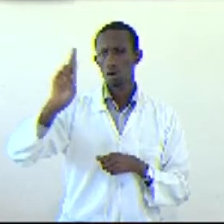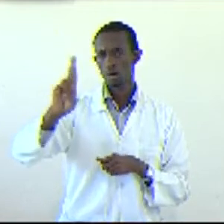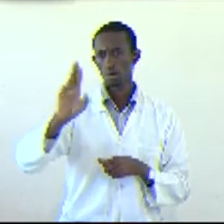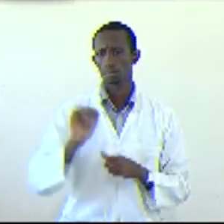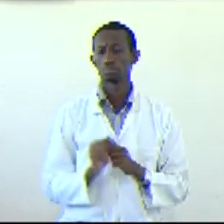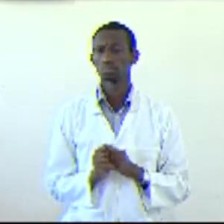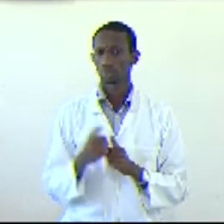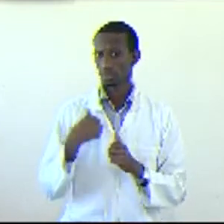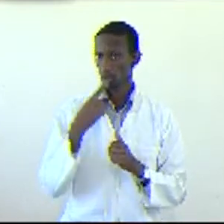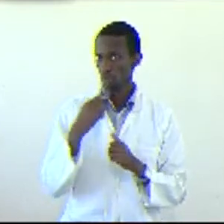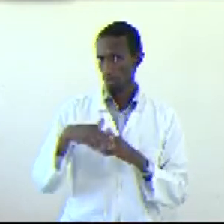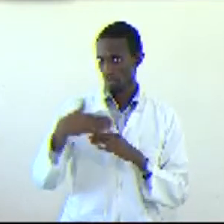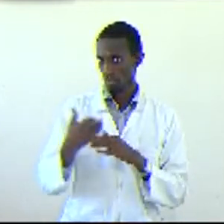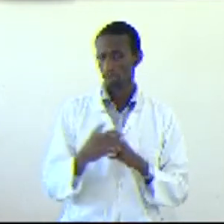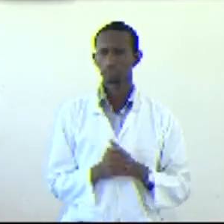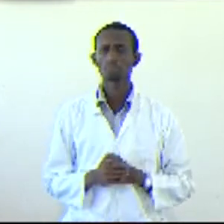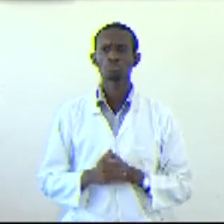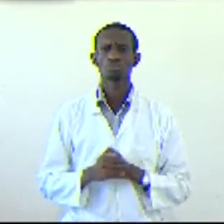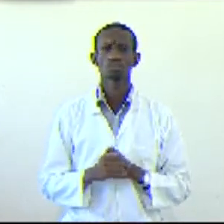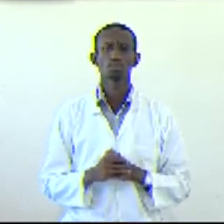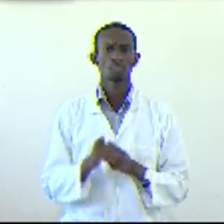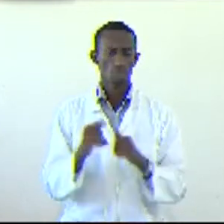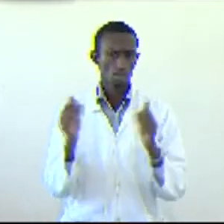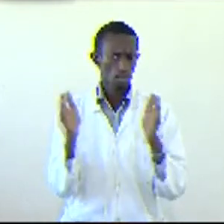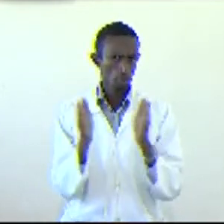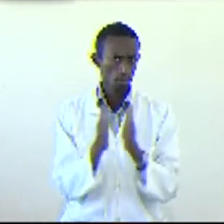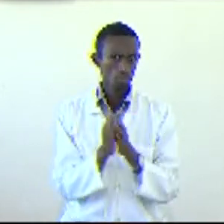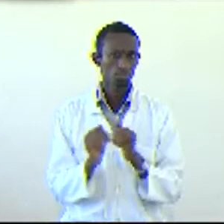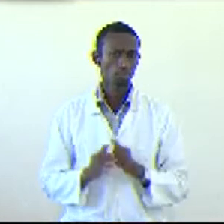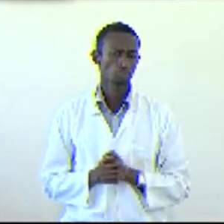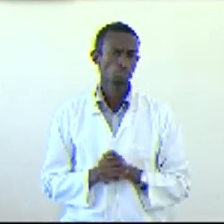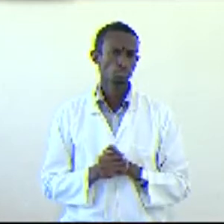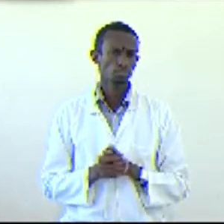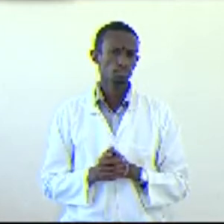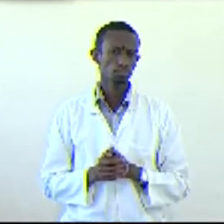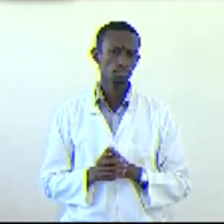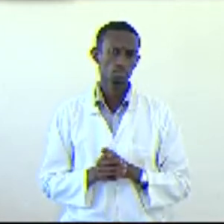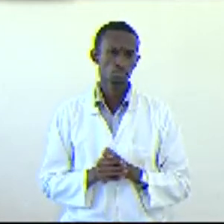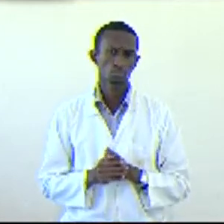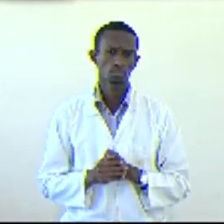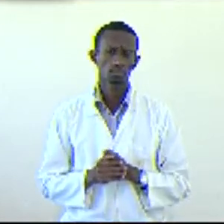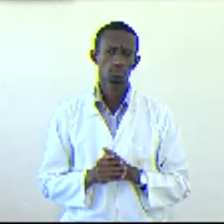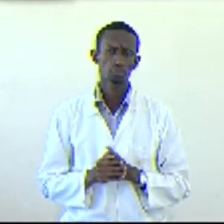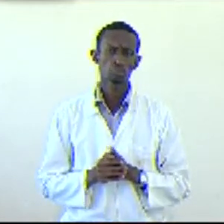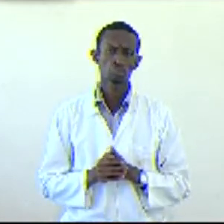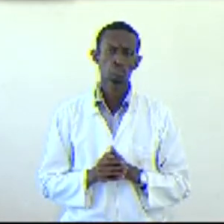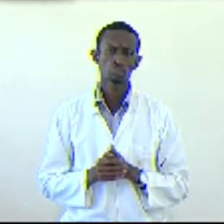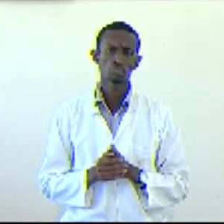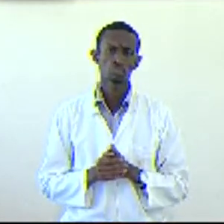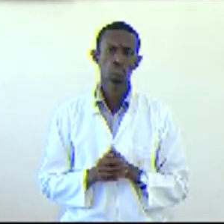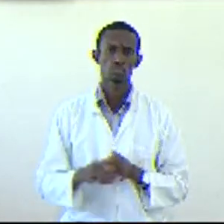is denoted like this, and we define it. It is defined